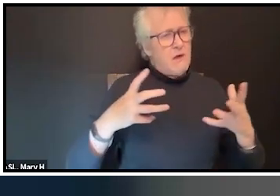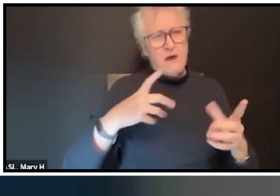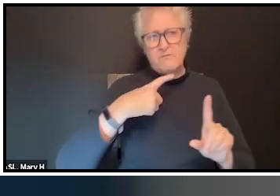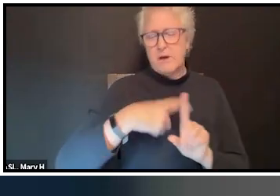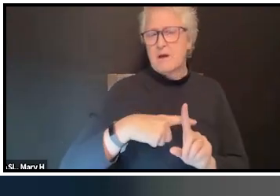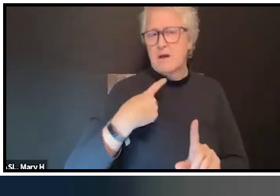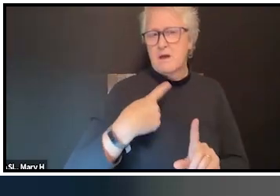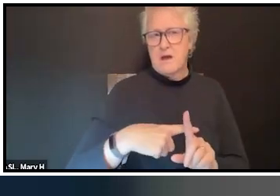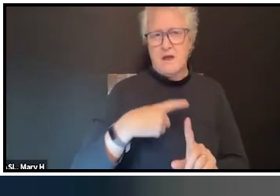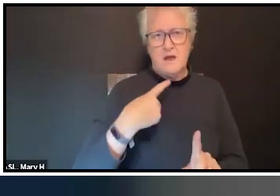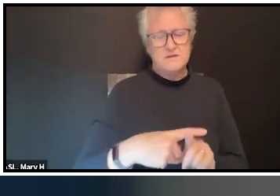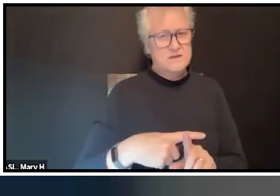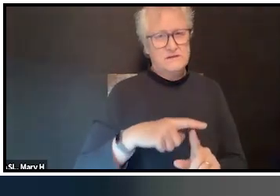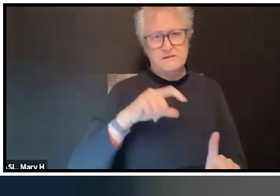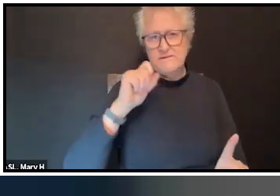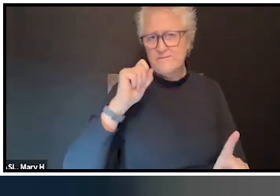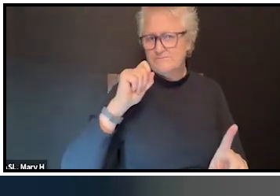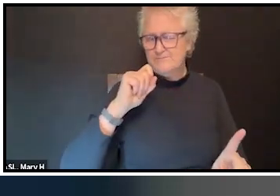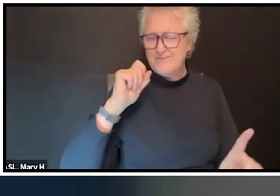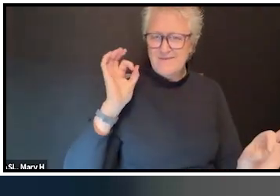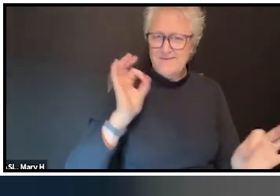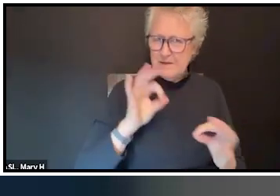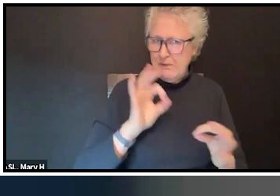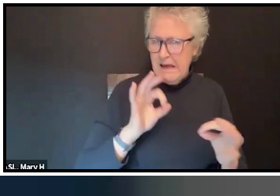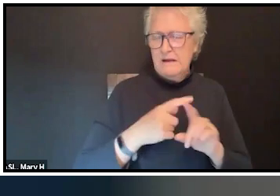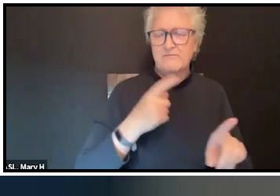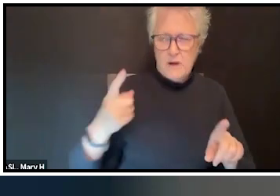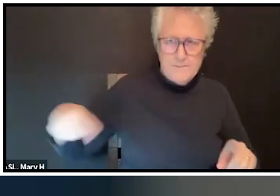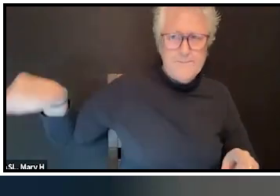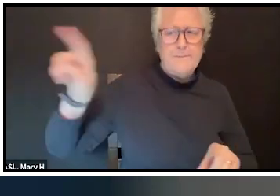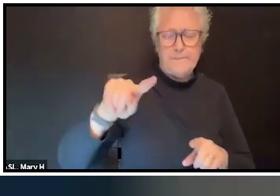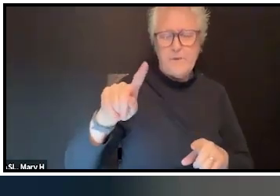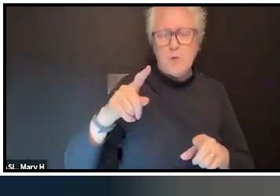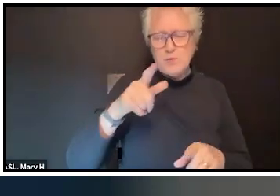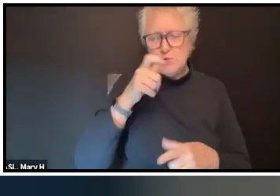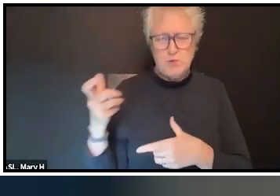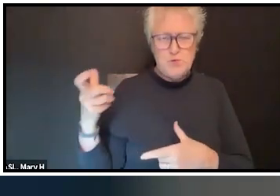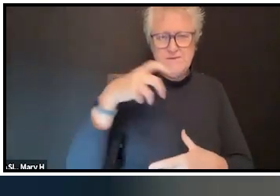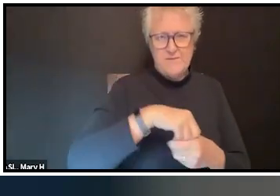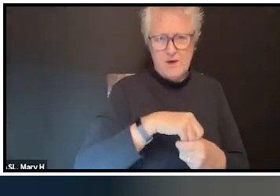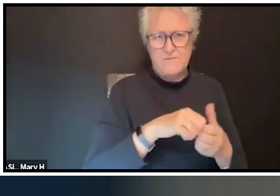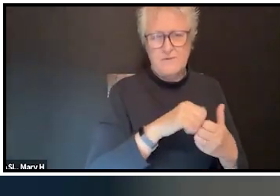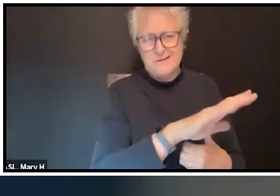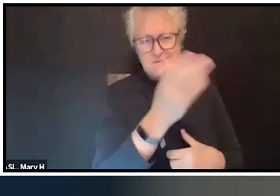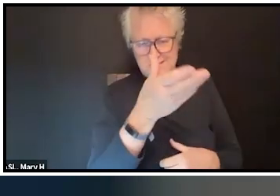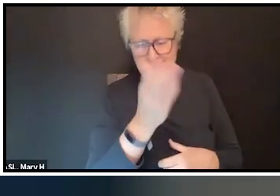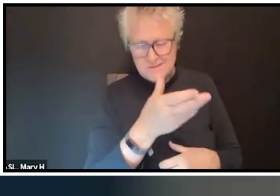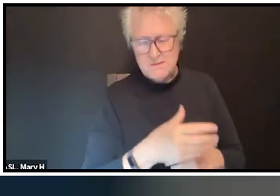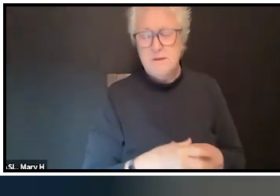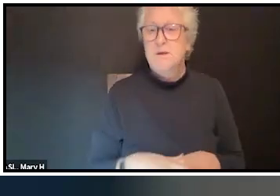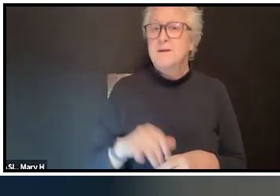So if you're a transition age youth, which is a youth between the ages of 14 and 22, or the family member of a transition age